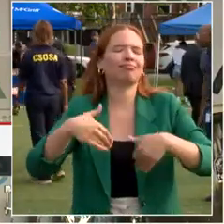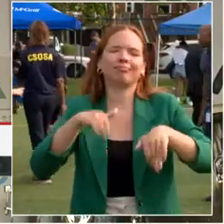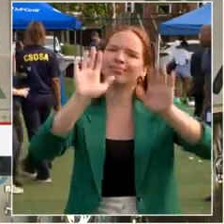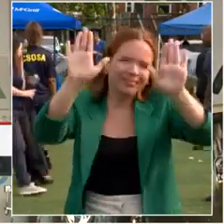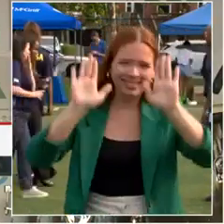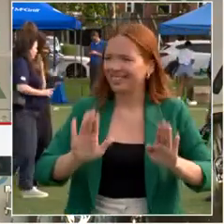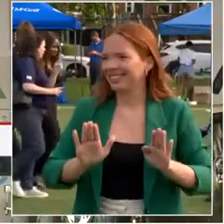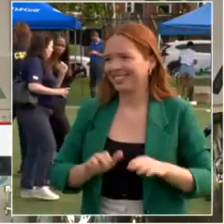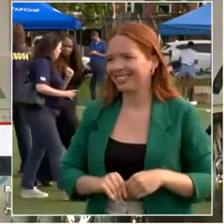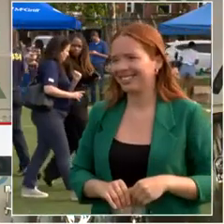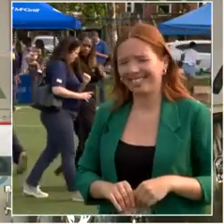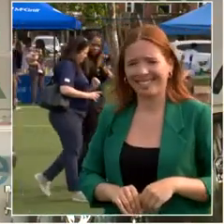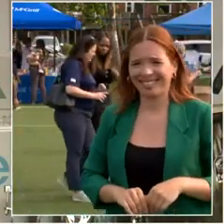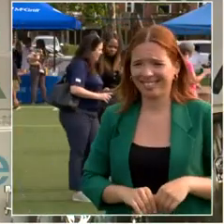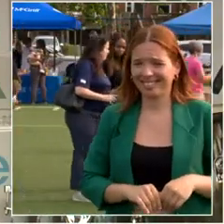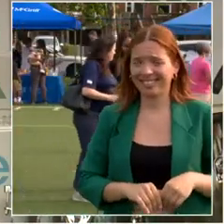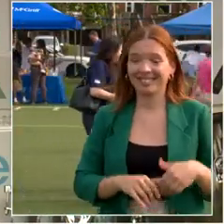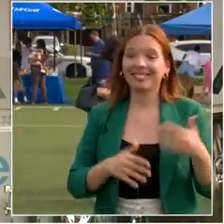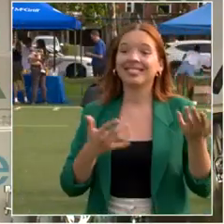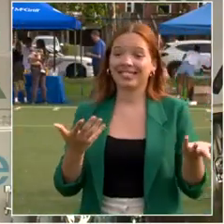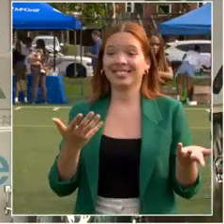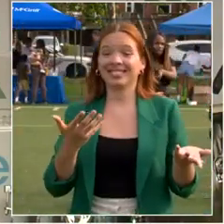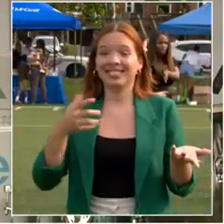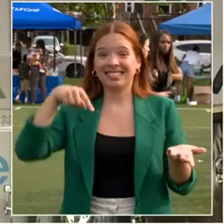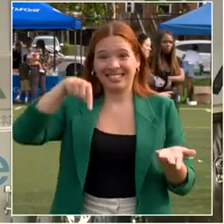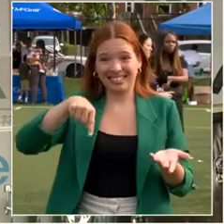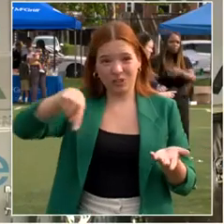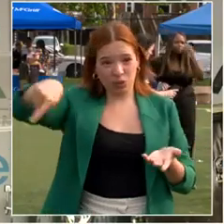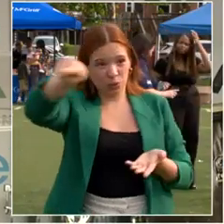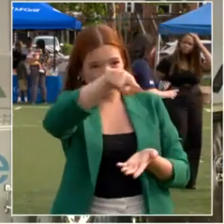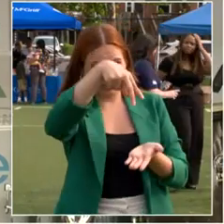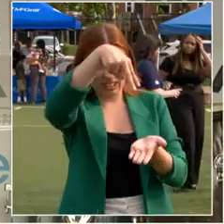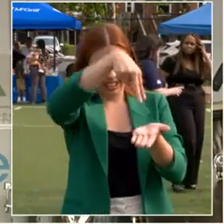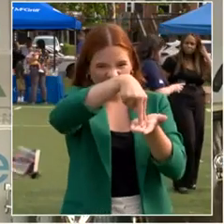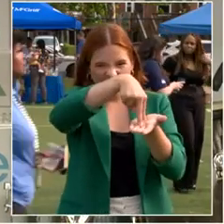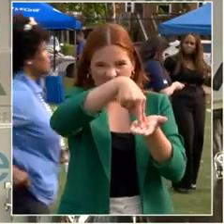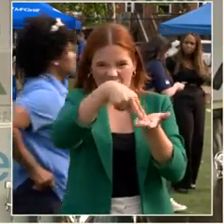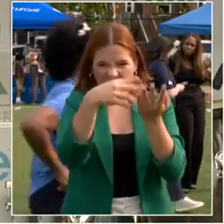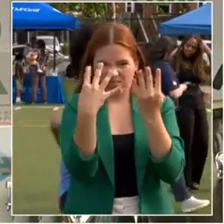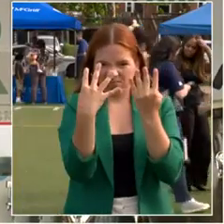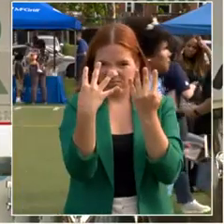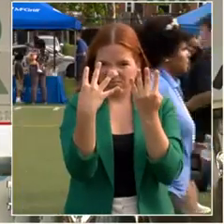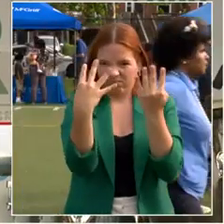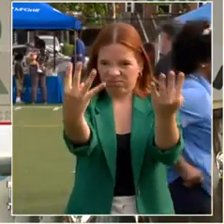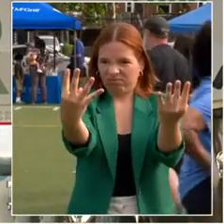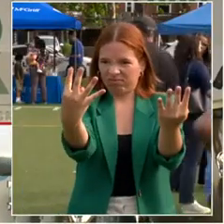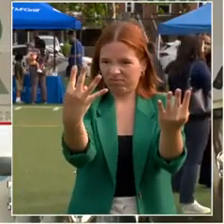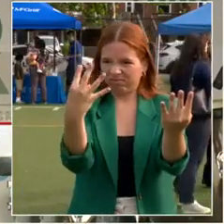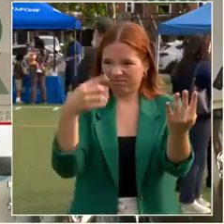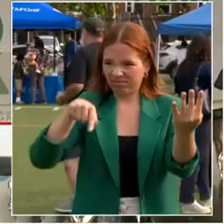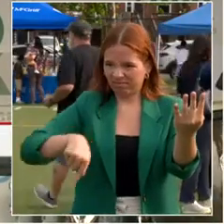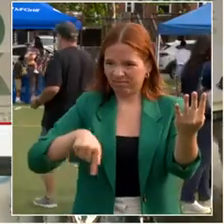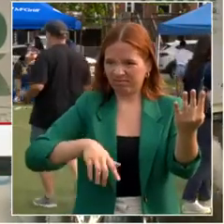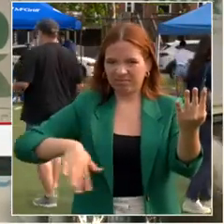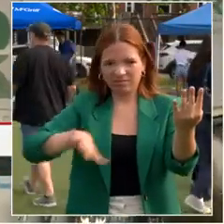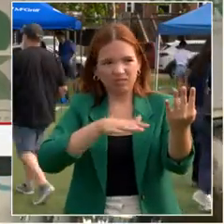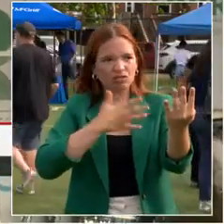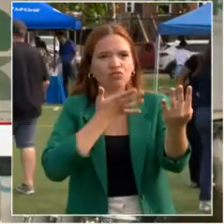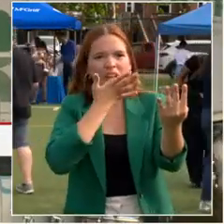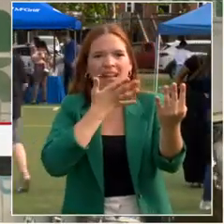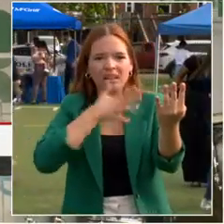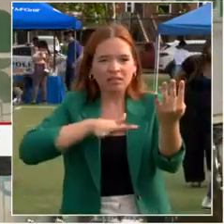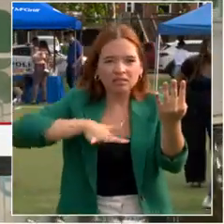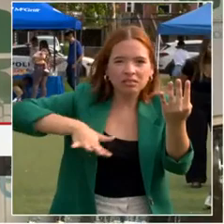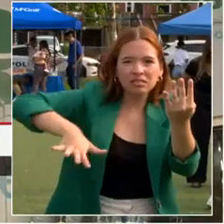You are standing on the Mamie D. Johnson Field. Does anyone know who Mamie